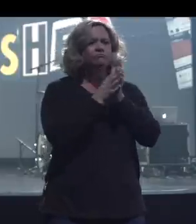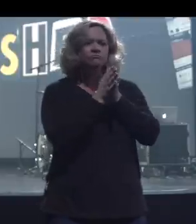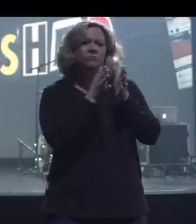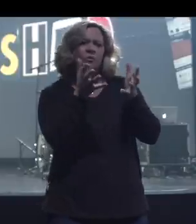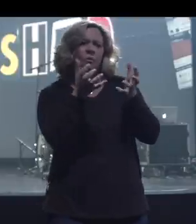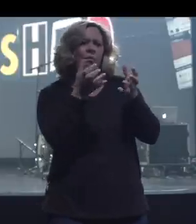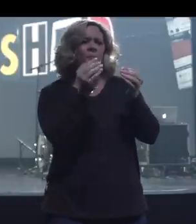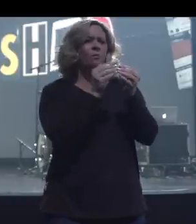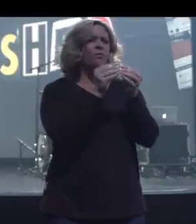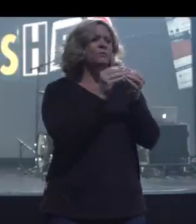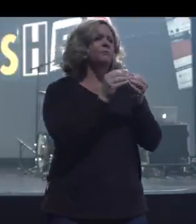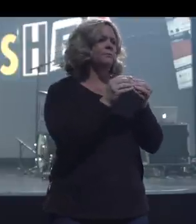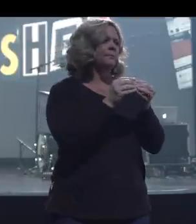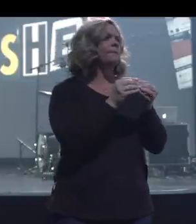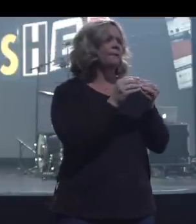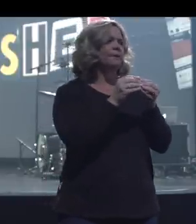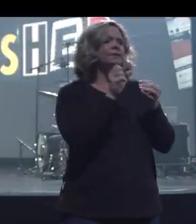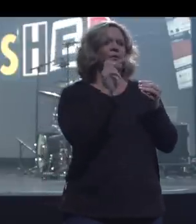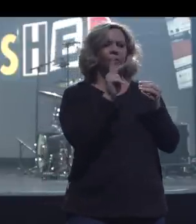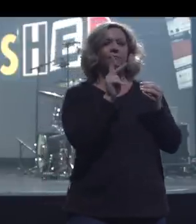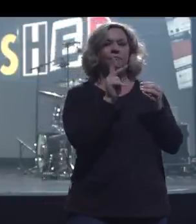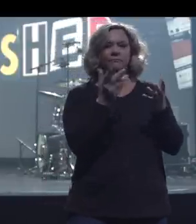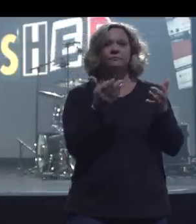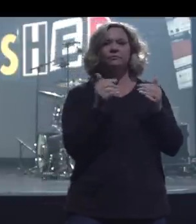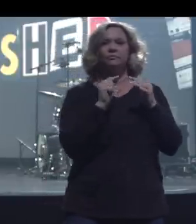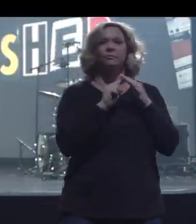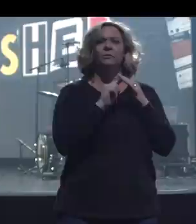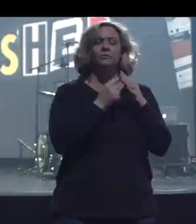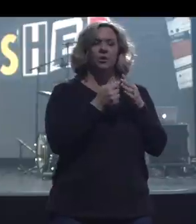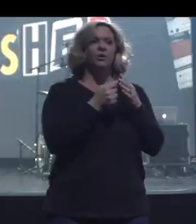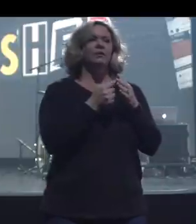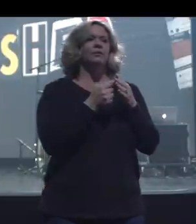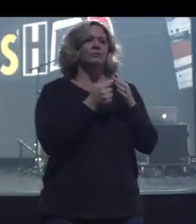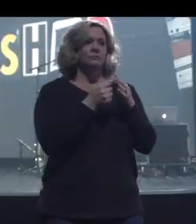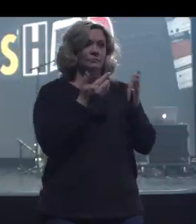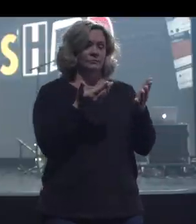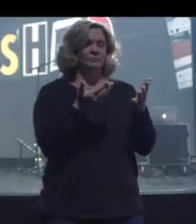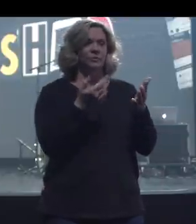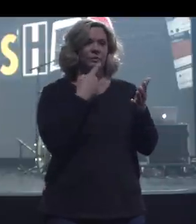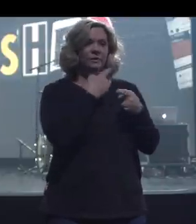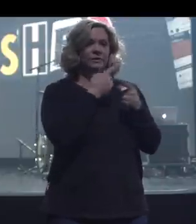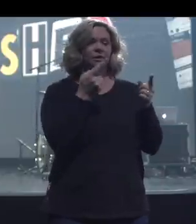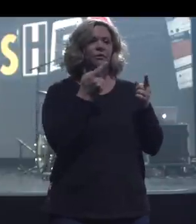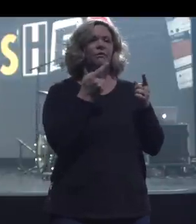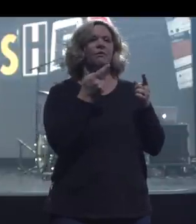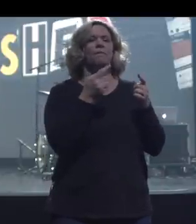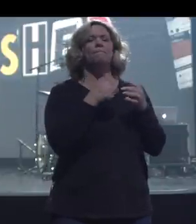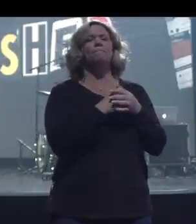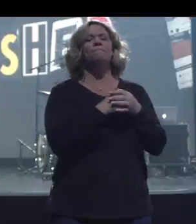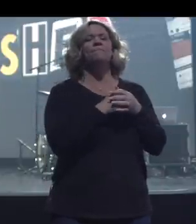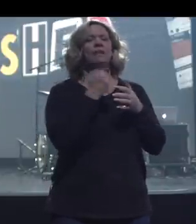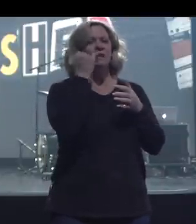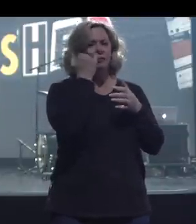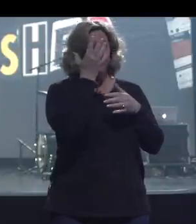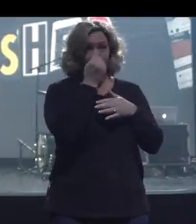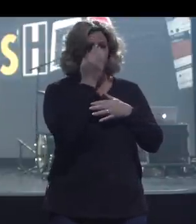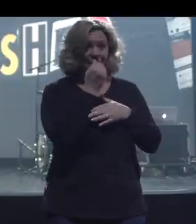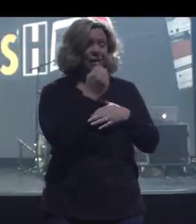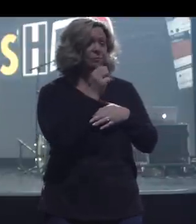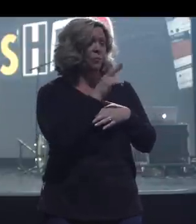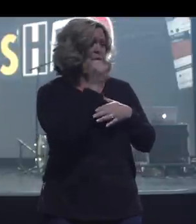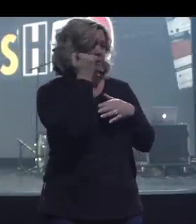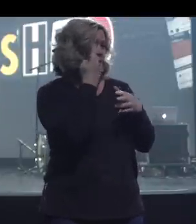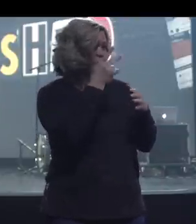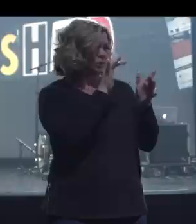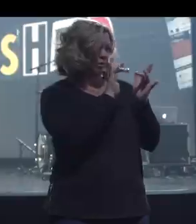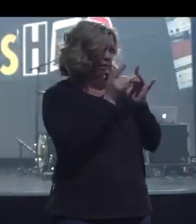you the bottom line of the message today, and then we're gonna unpack it, okay? The bottom line, if you fall asleep or you're watching online